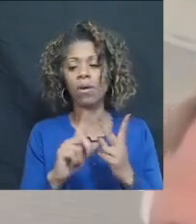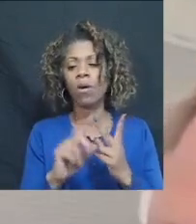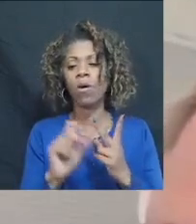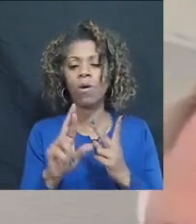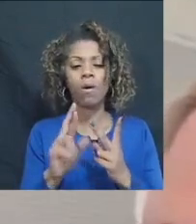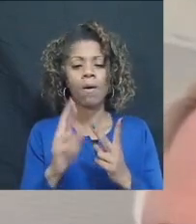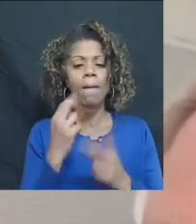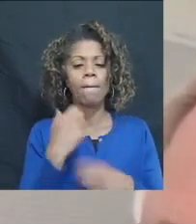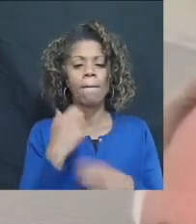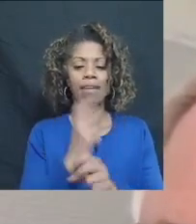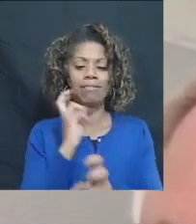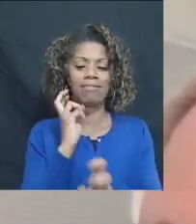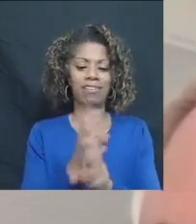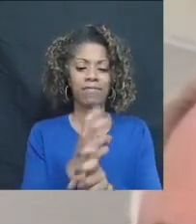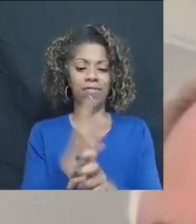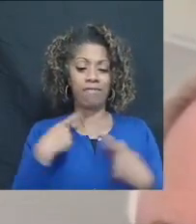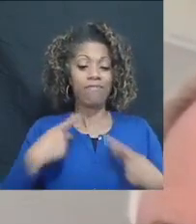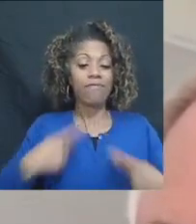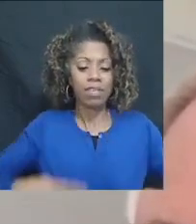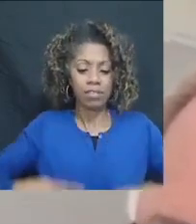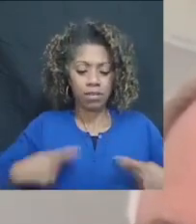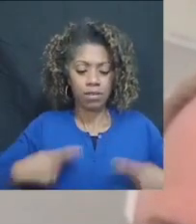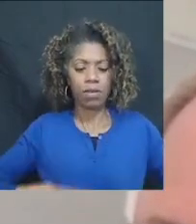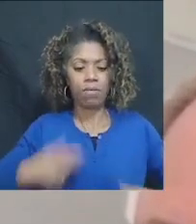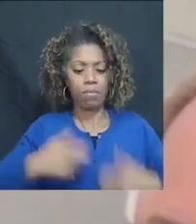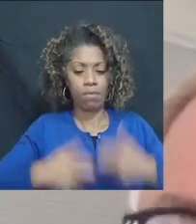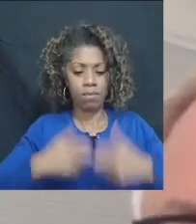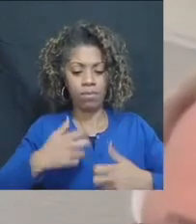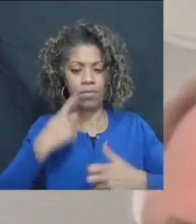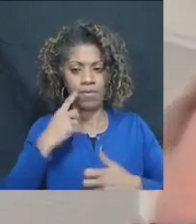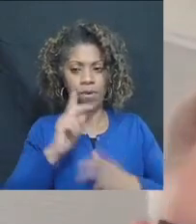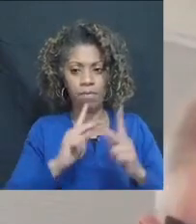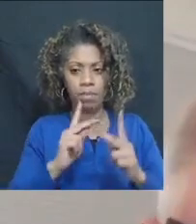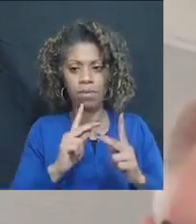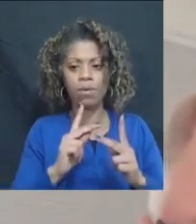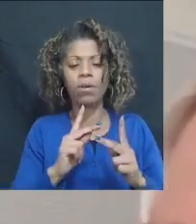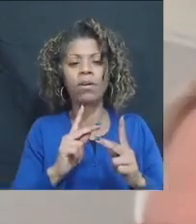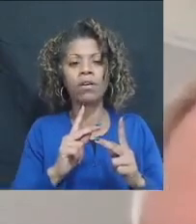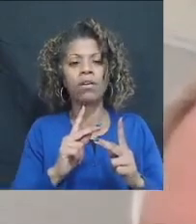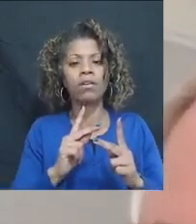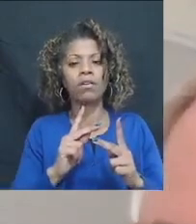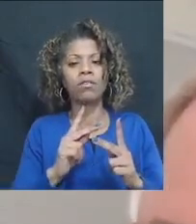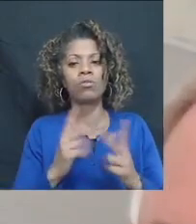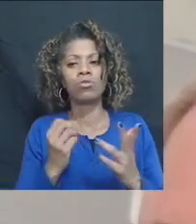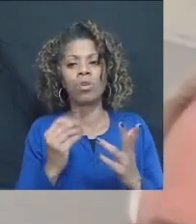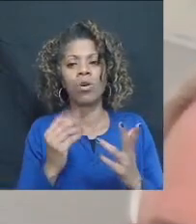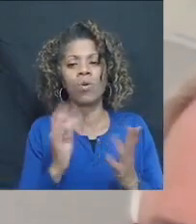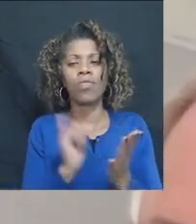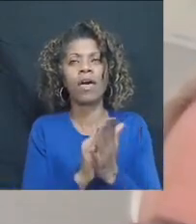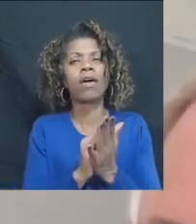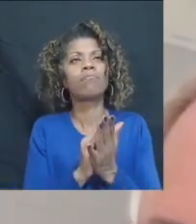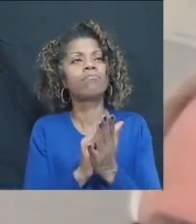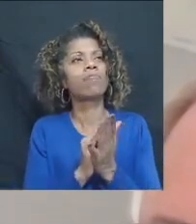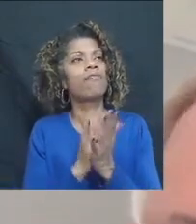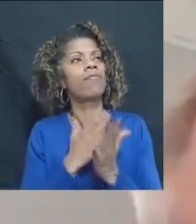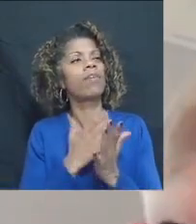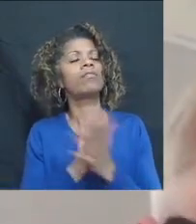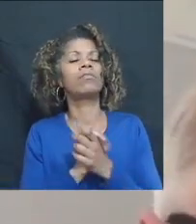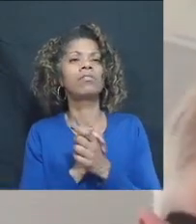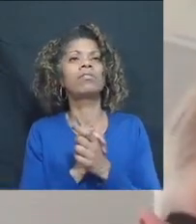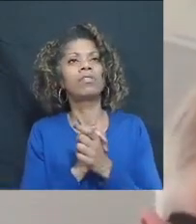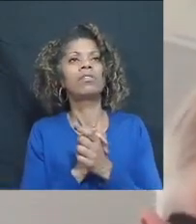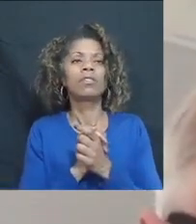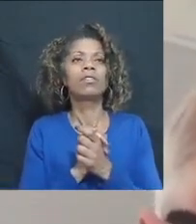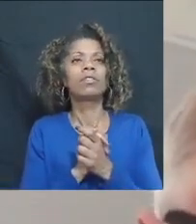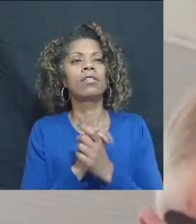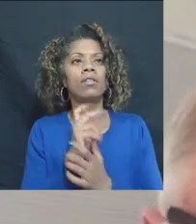more. I think that probably was a real driver for me to want to do that. And then my mother also had